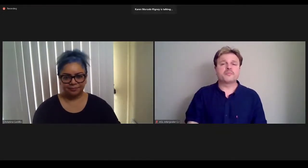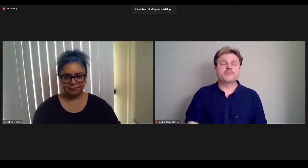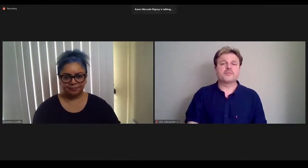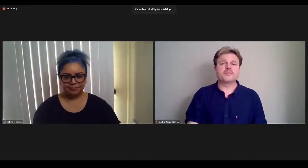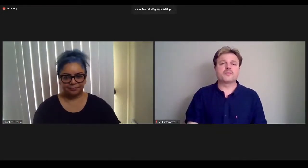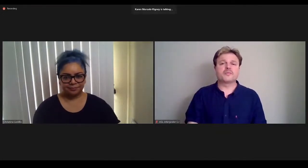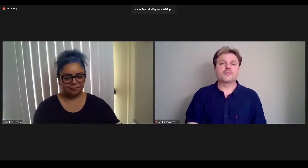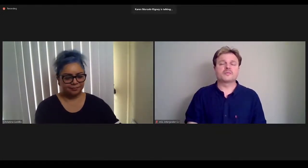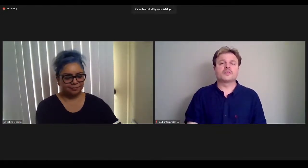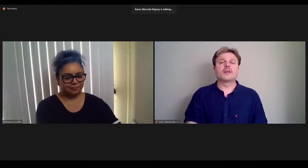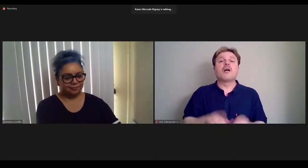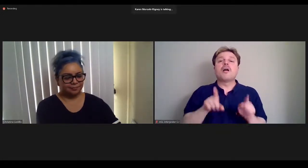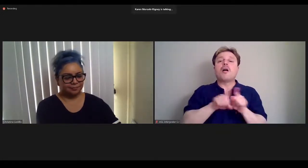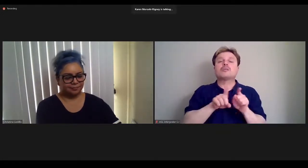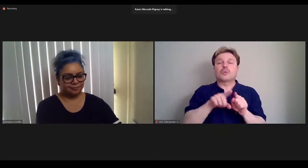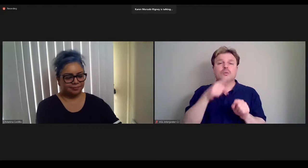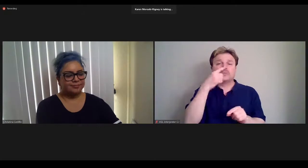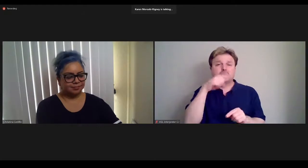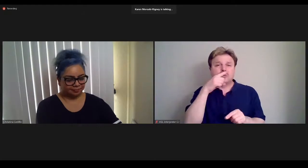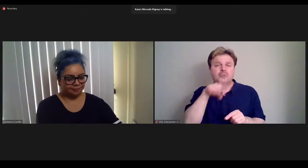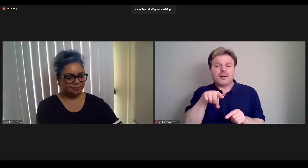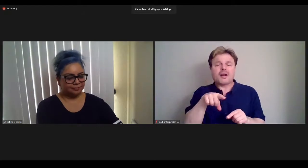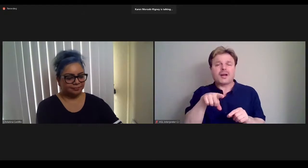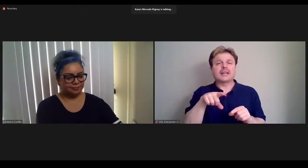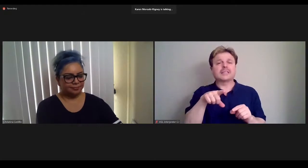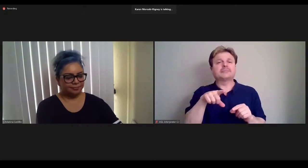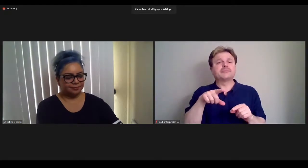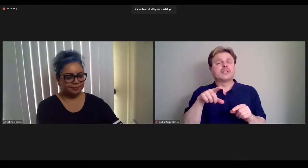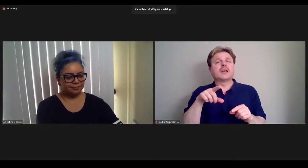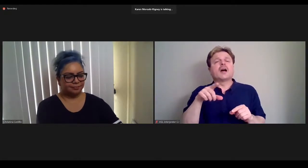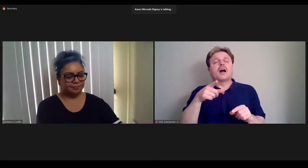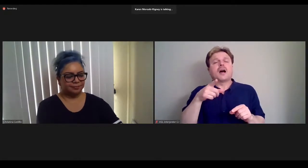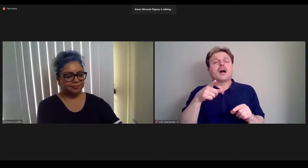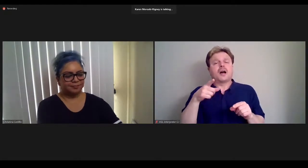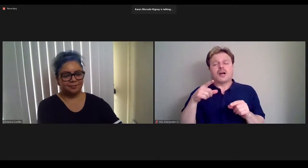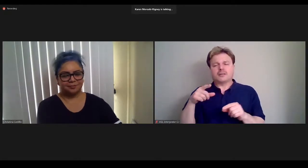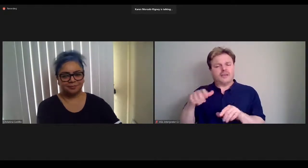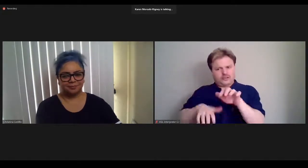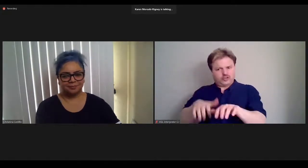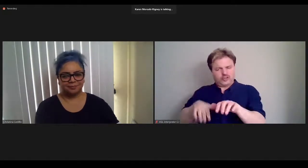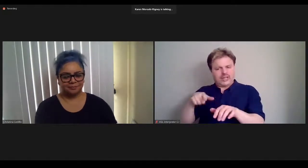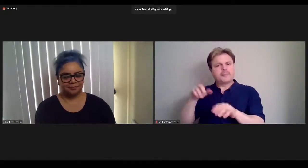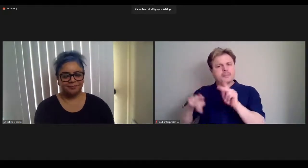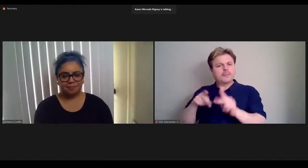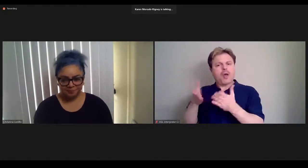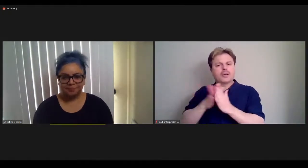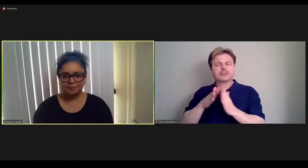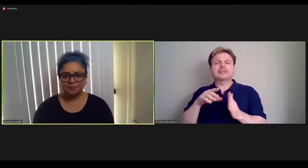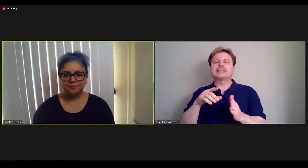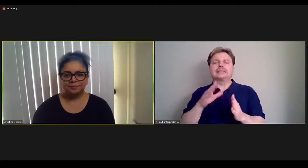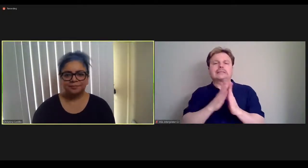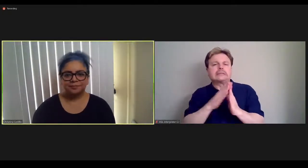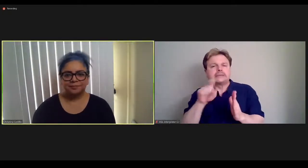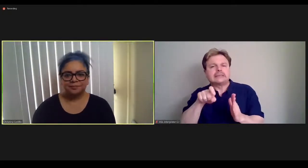And also, if you could send us a copy of today's slides, folks in the chat are asking if we can have them.